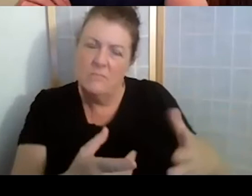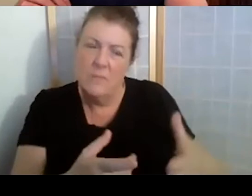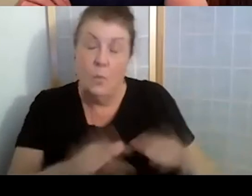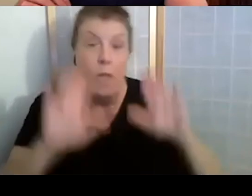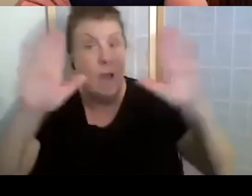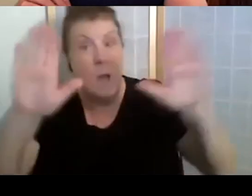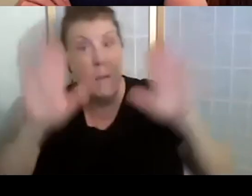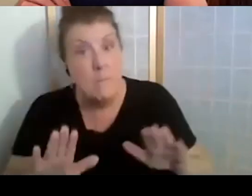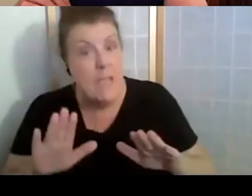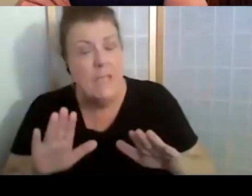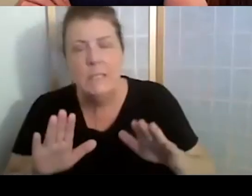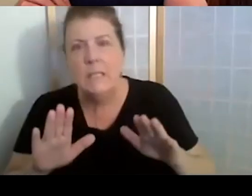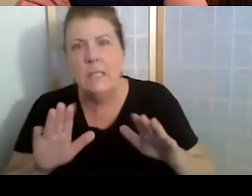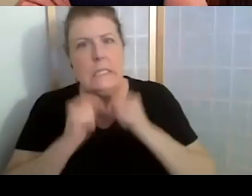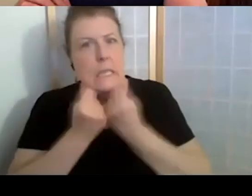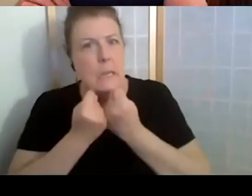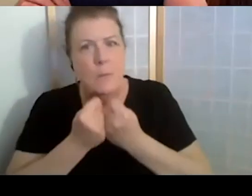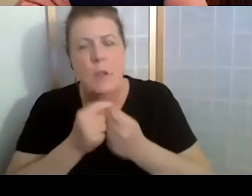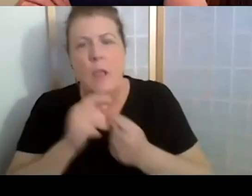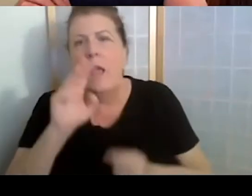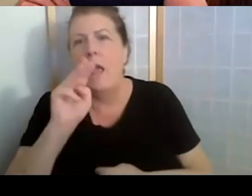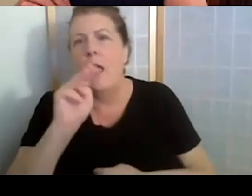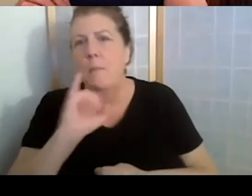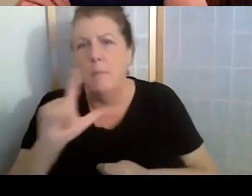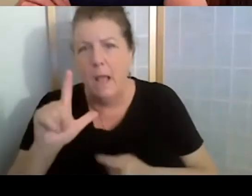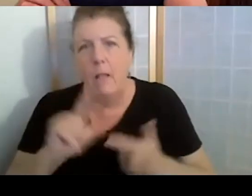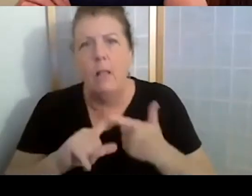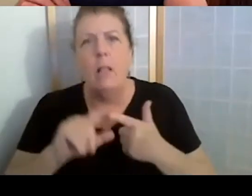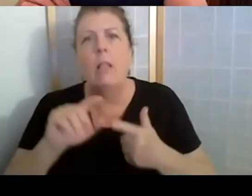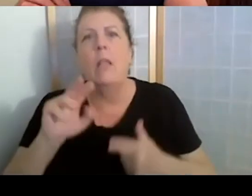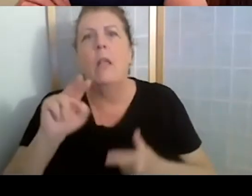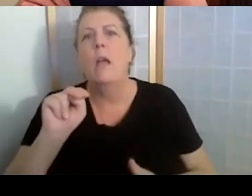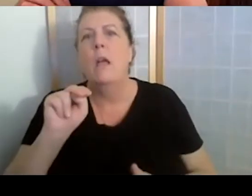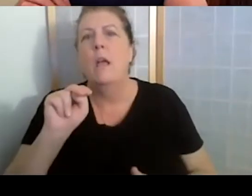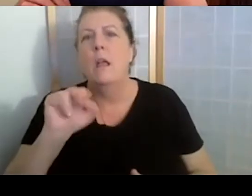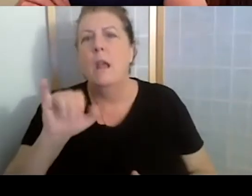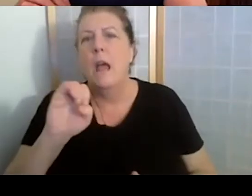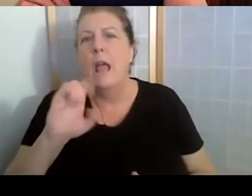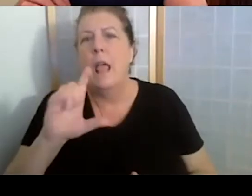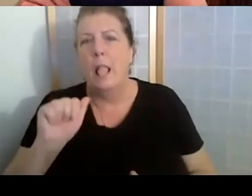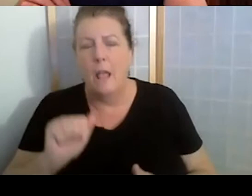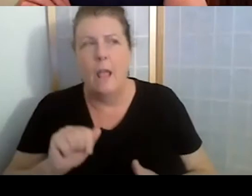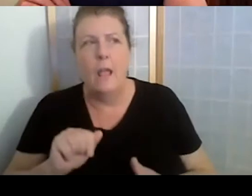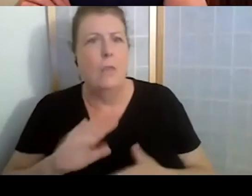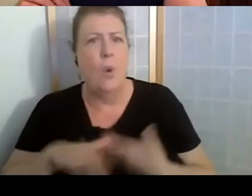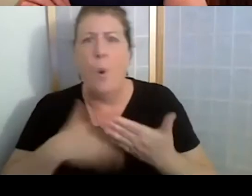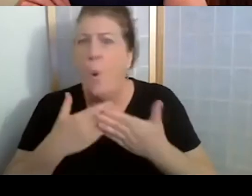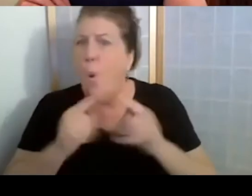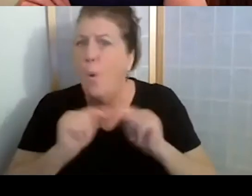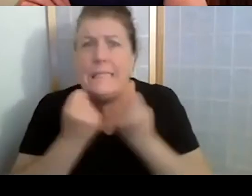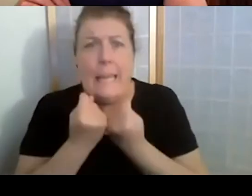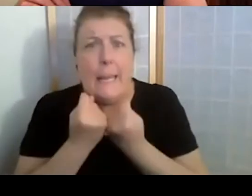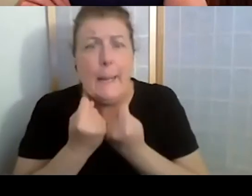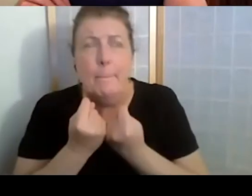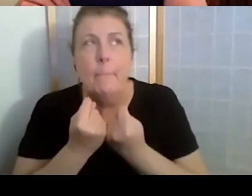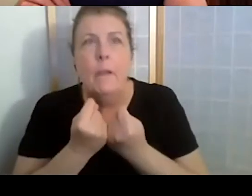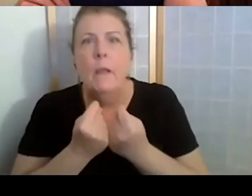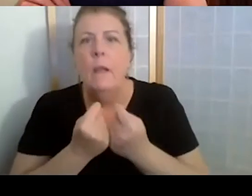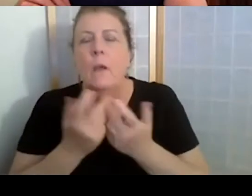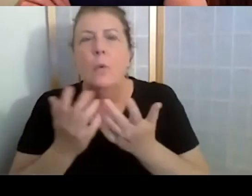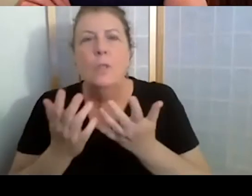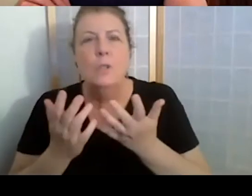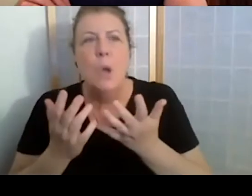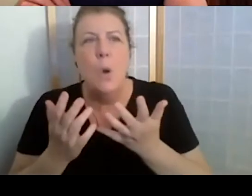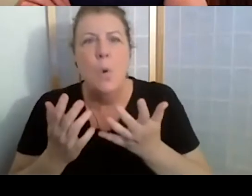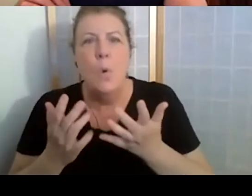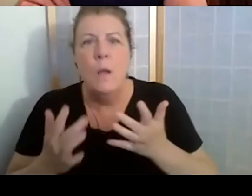and Ayala, we had other great writers. It just, the whole team was so fired up to make the